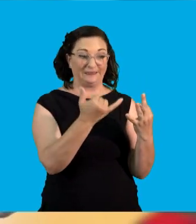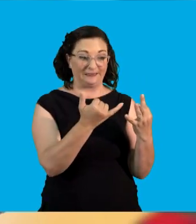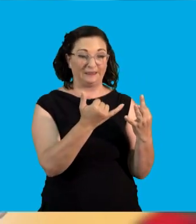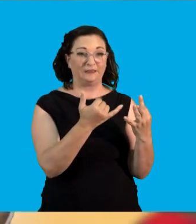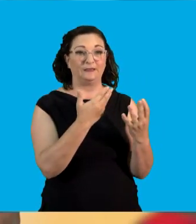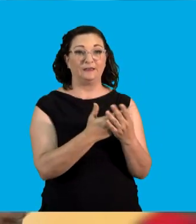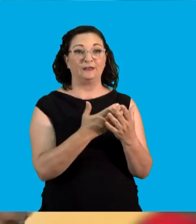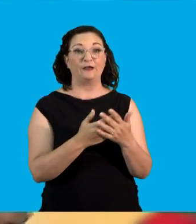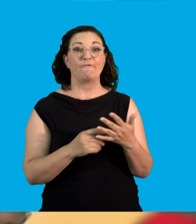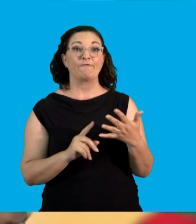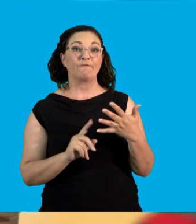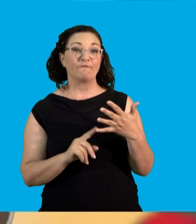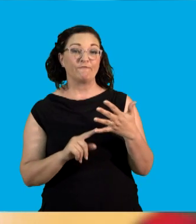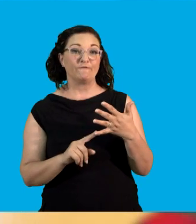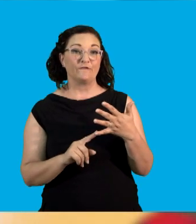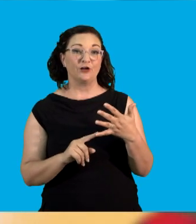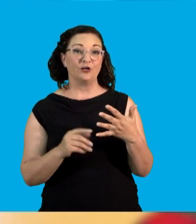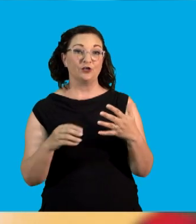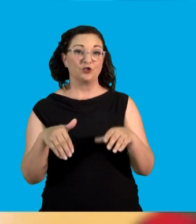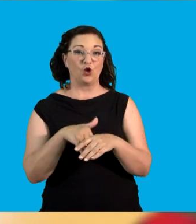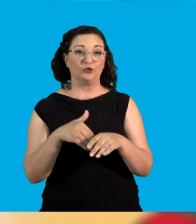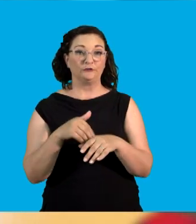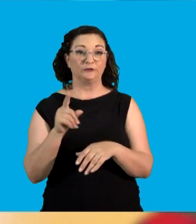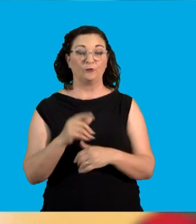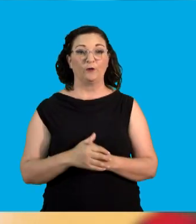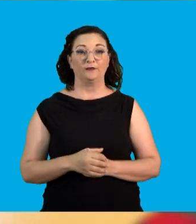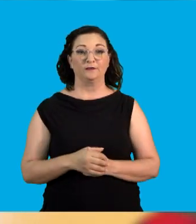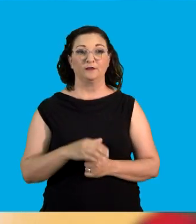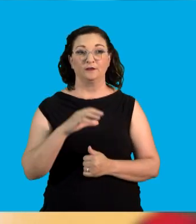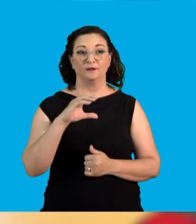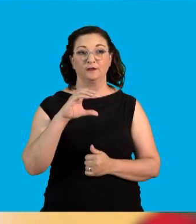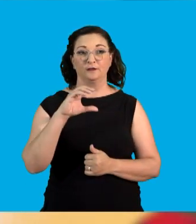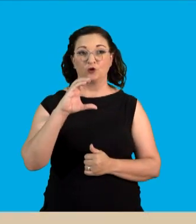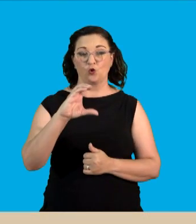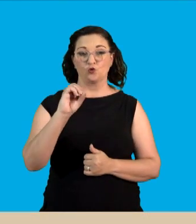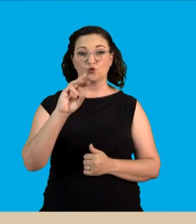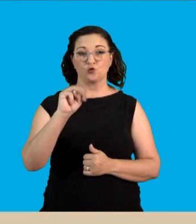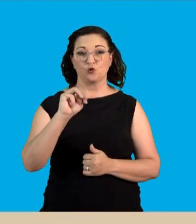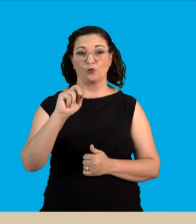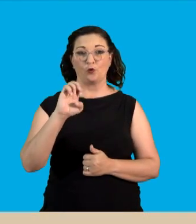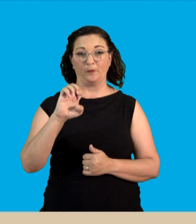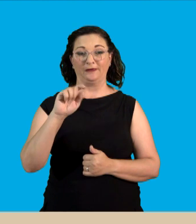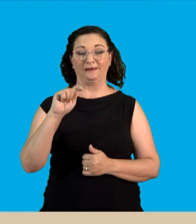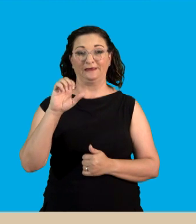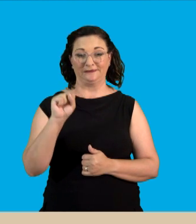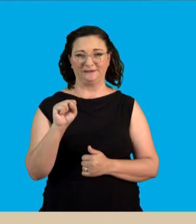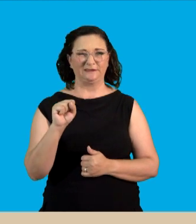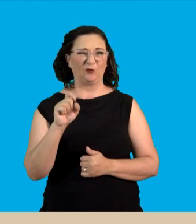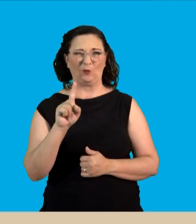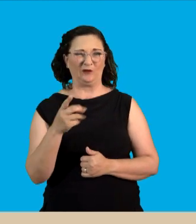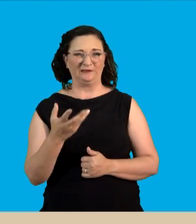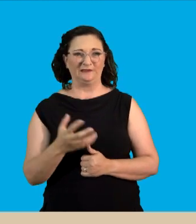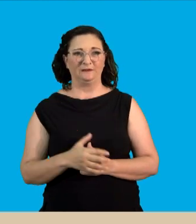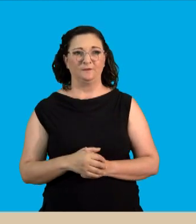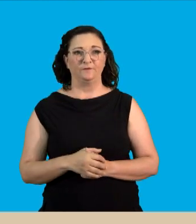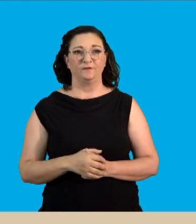meteorite, we can go to the fifth concept, which is the comets, right? Now, what are comets?